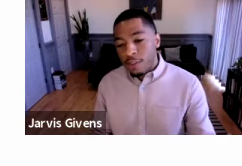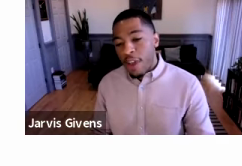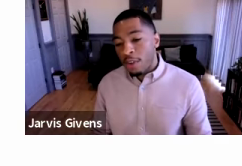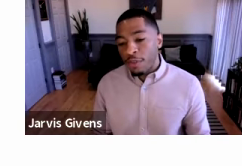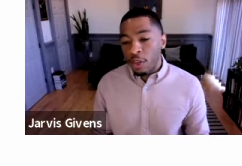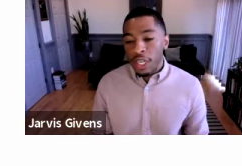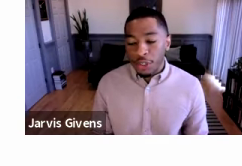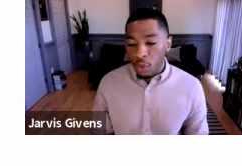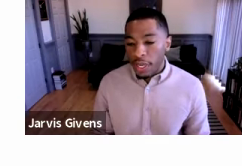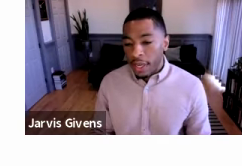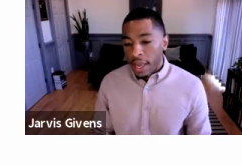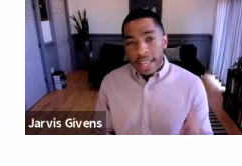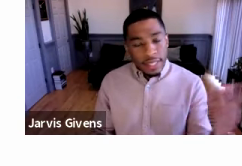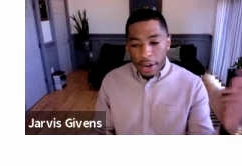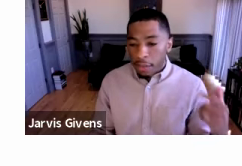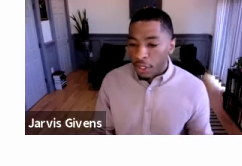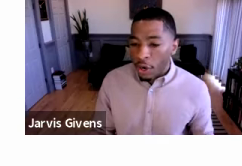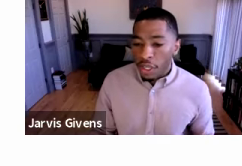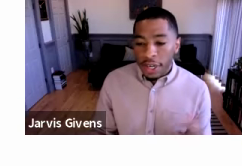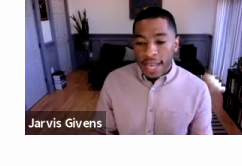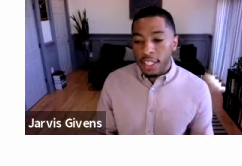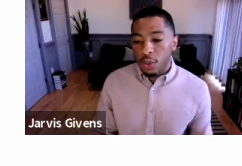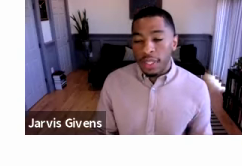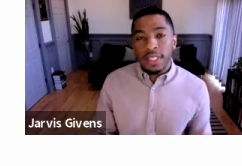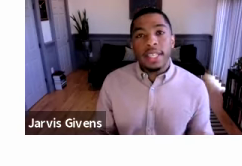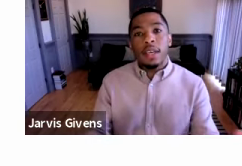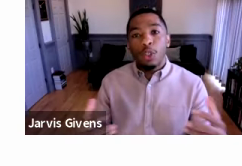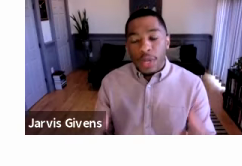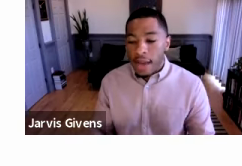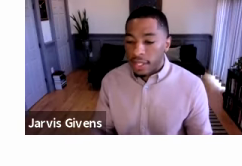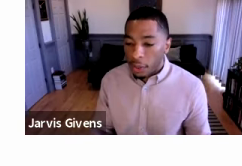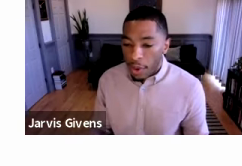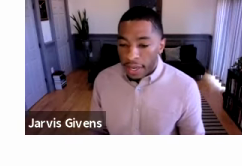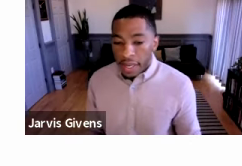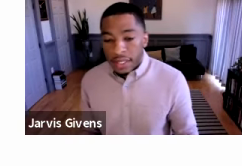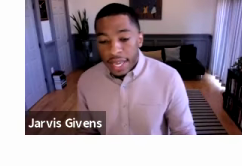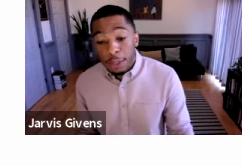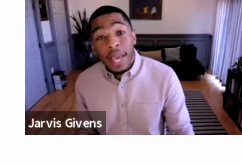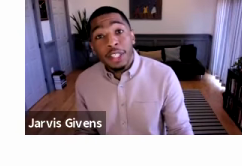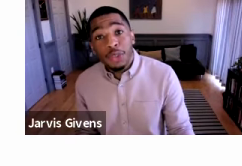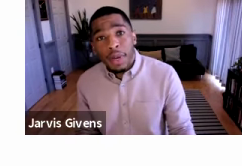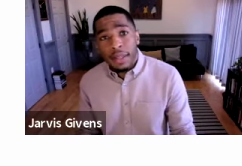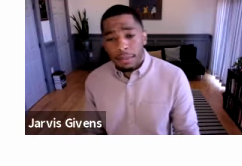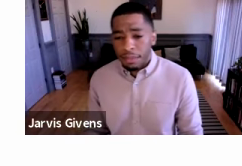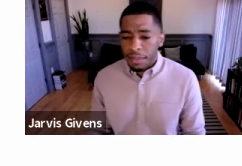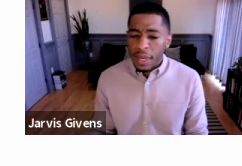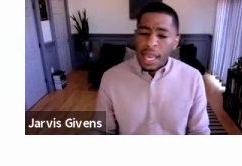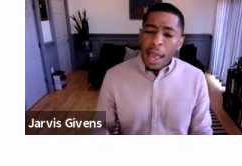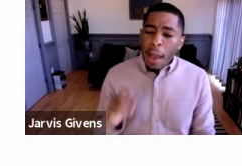and as the founder of Negro History Week, as Derek mentioned earlier, in 1926, in which we now celebrate today as Black History